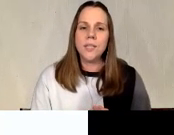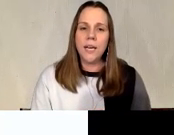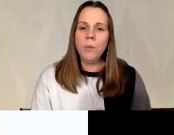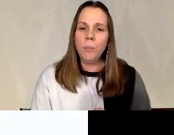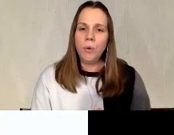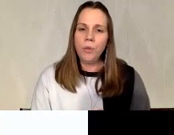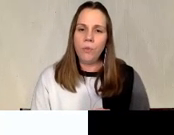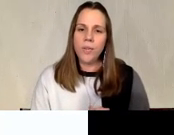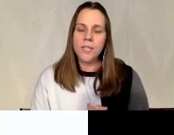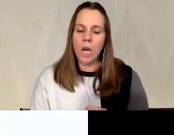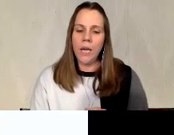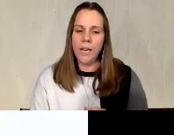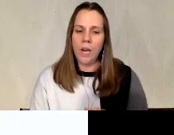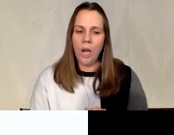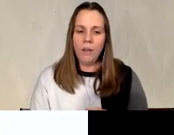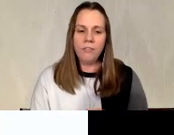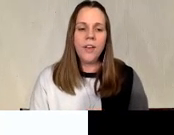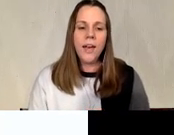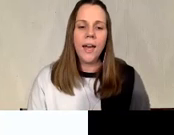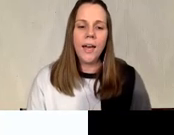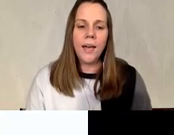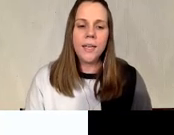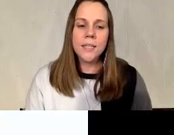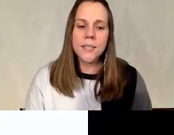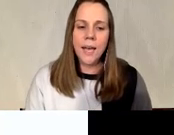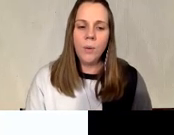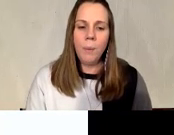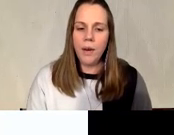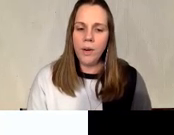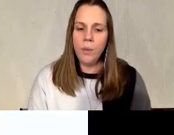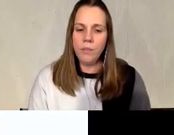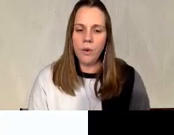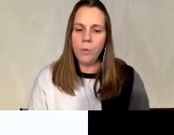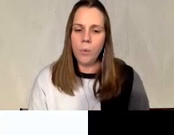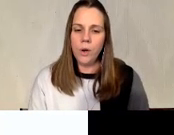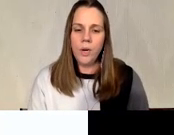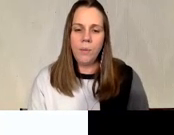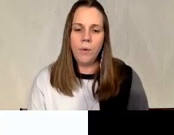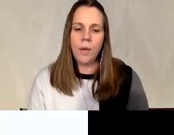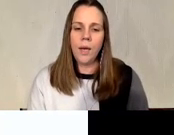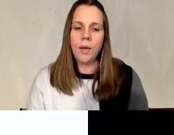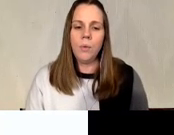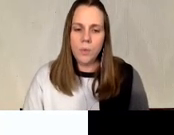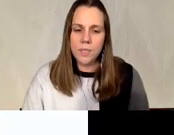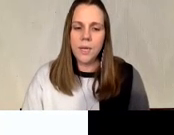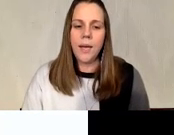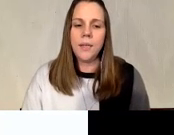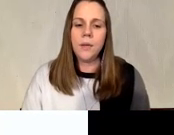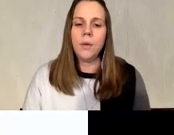Practice signing with both your voice on and off. Sign while pairing with a verbal word and